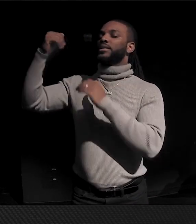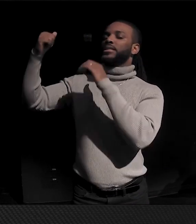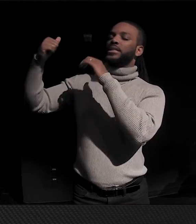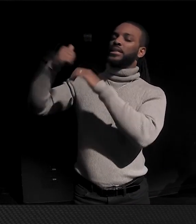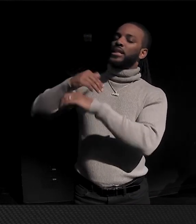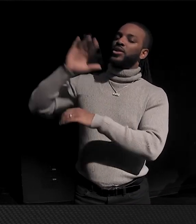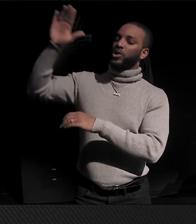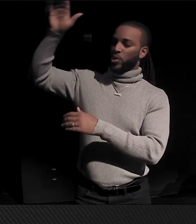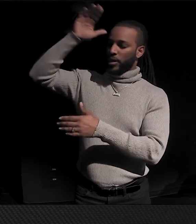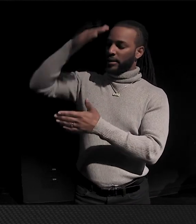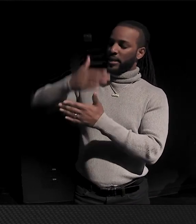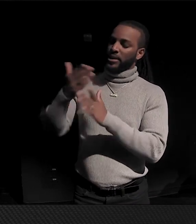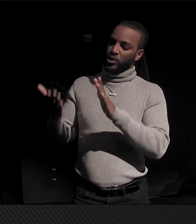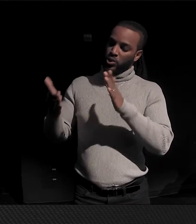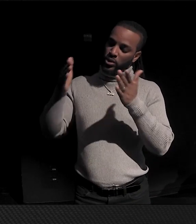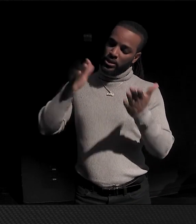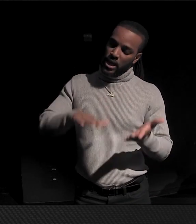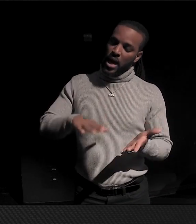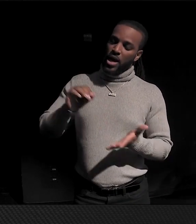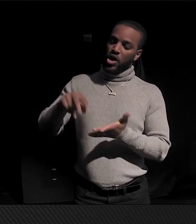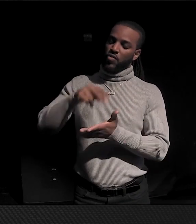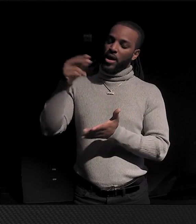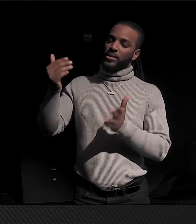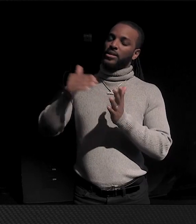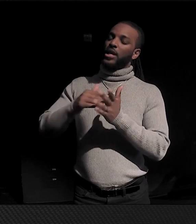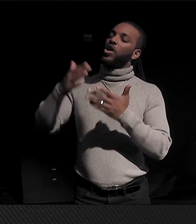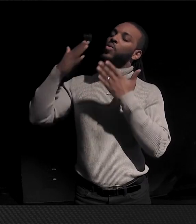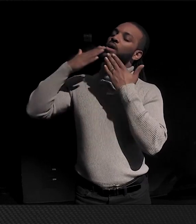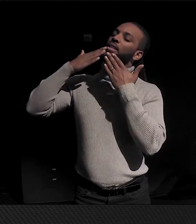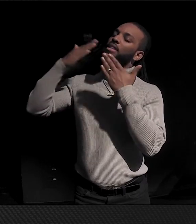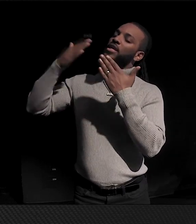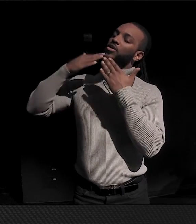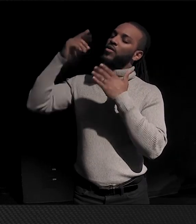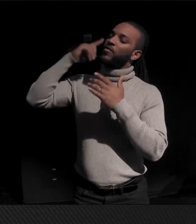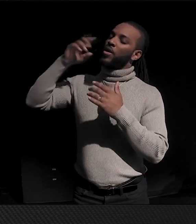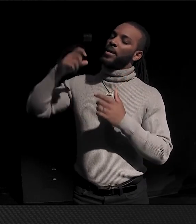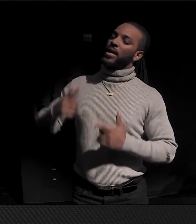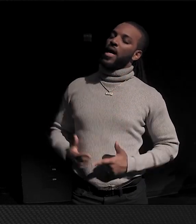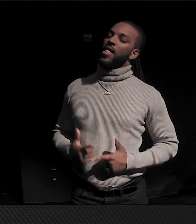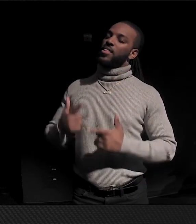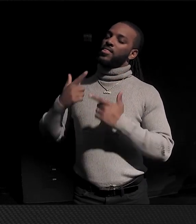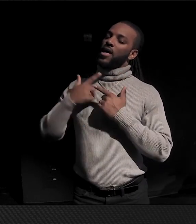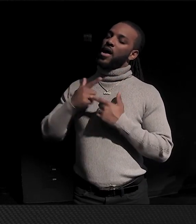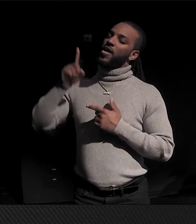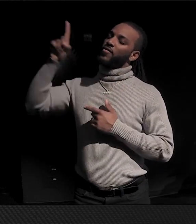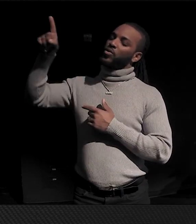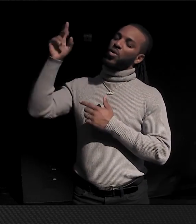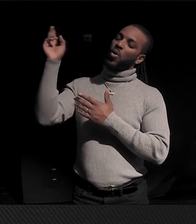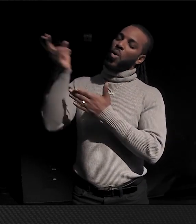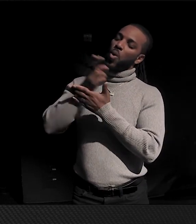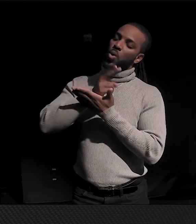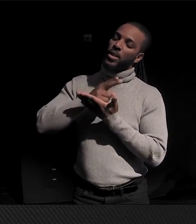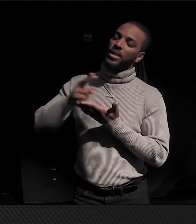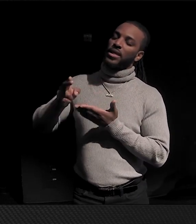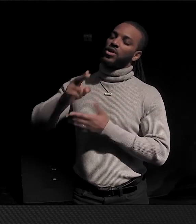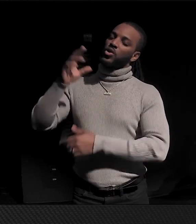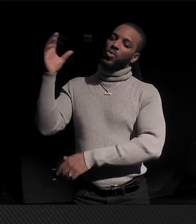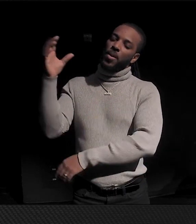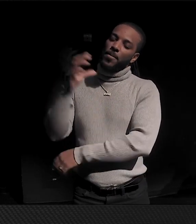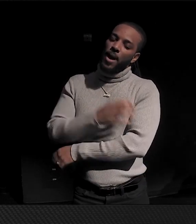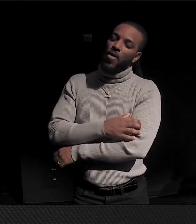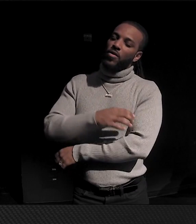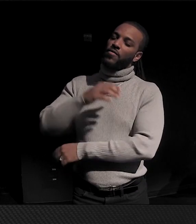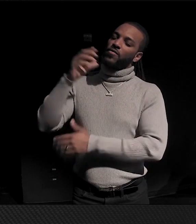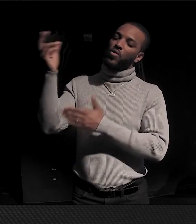die on a cross and rise again for us. We thank you that you're alive. You're holy. You're powerful.